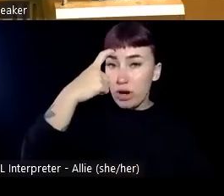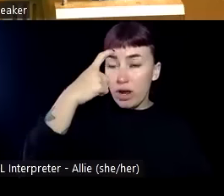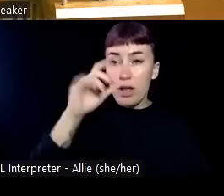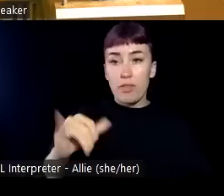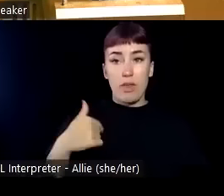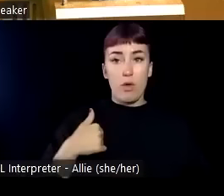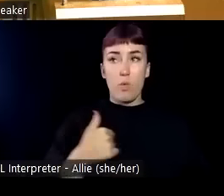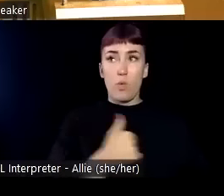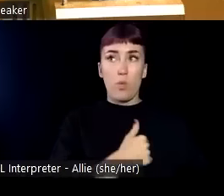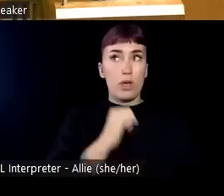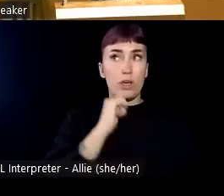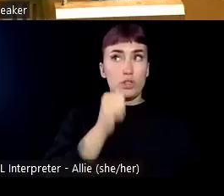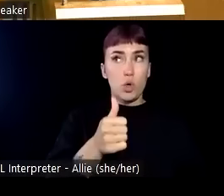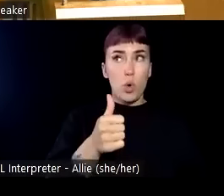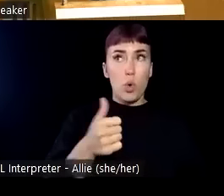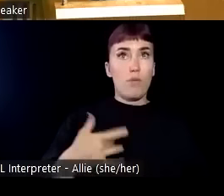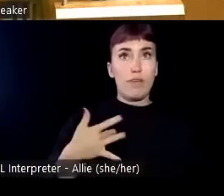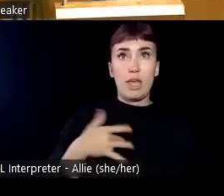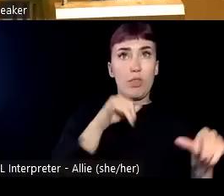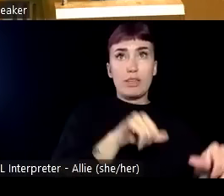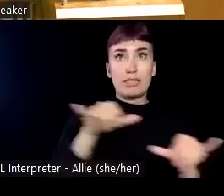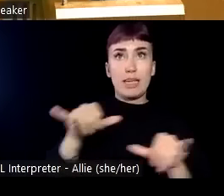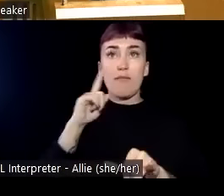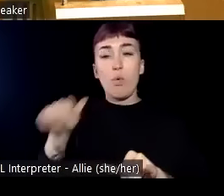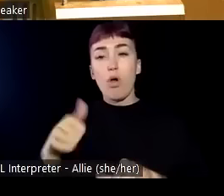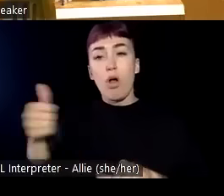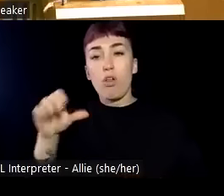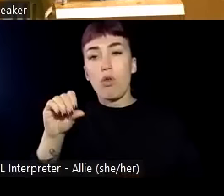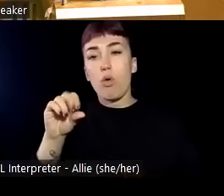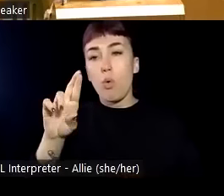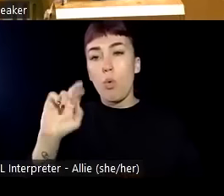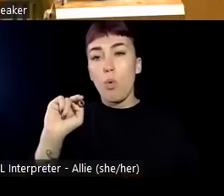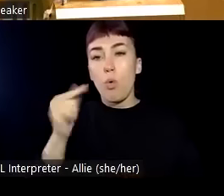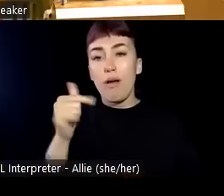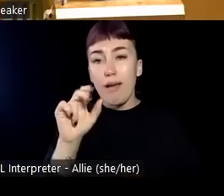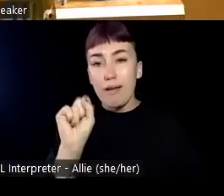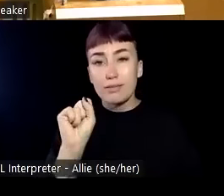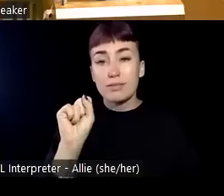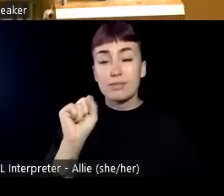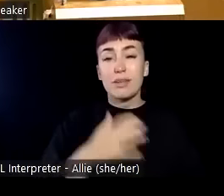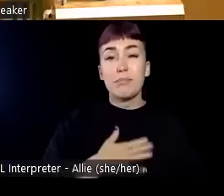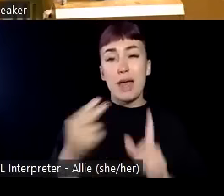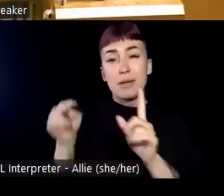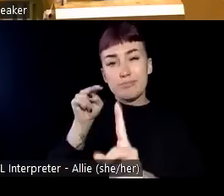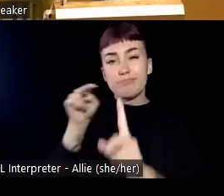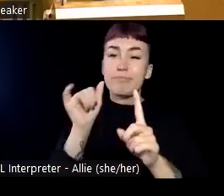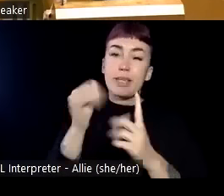seem to have about other organs. And from my perspective, that's unfortunate.